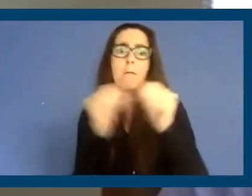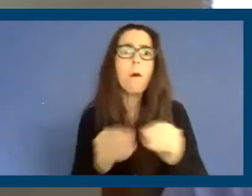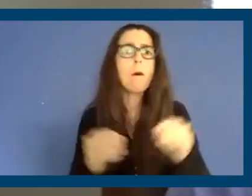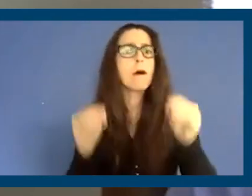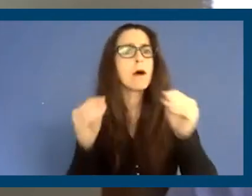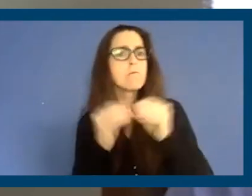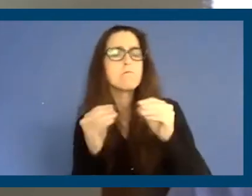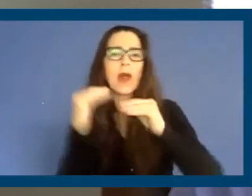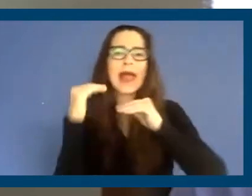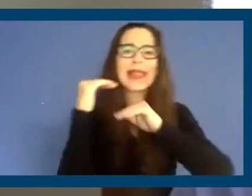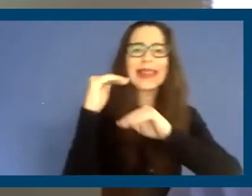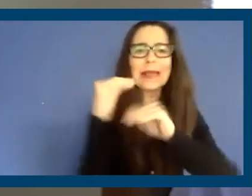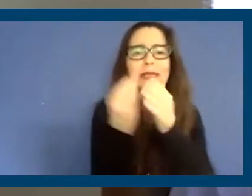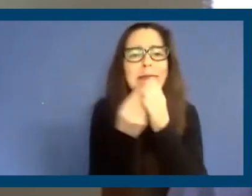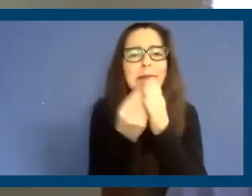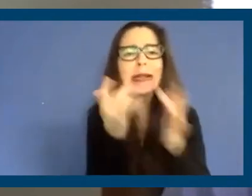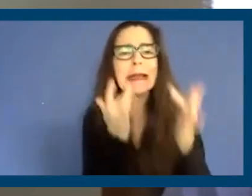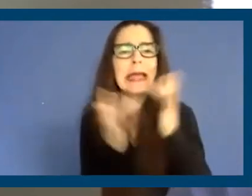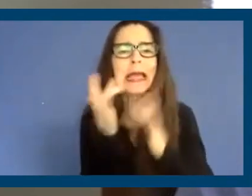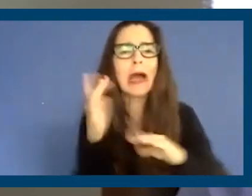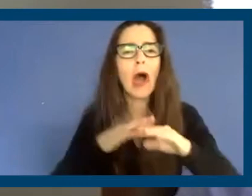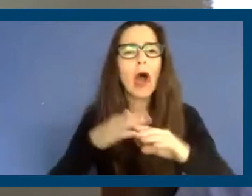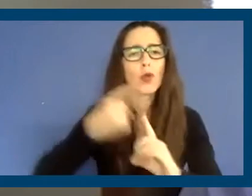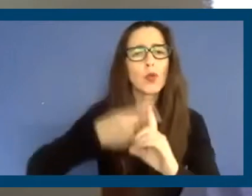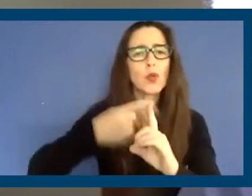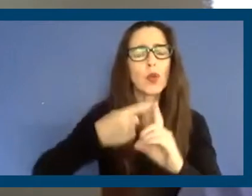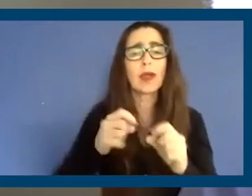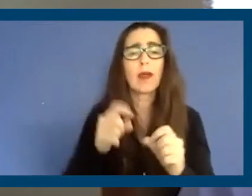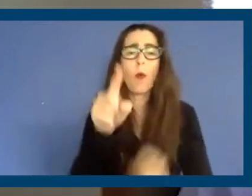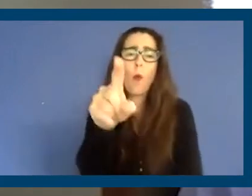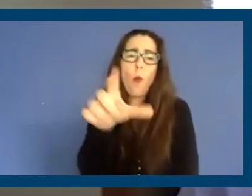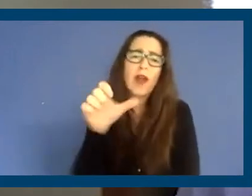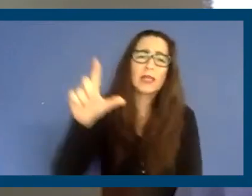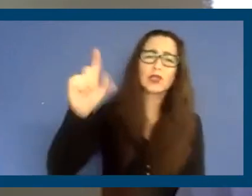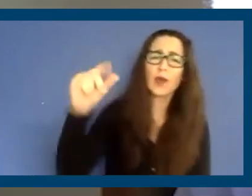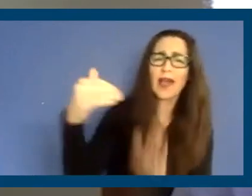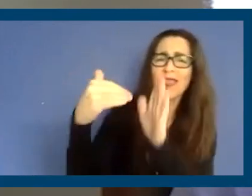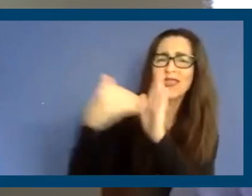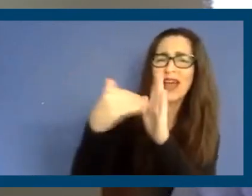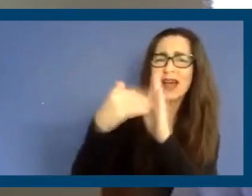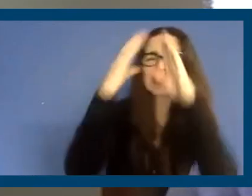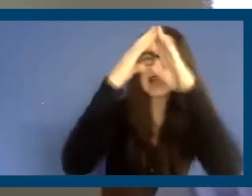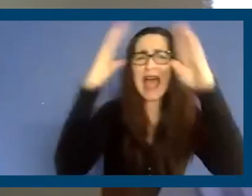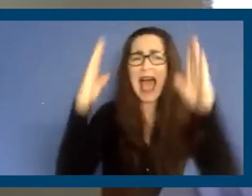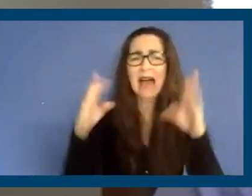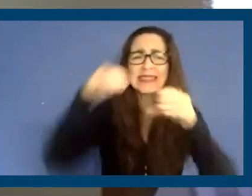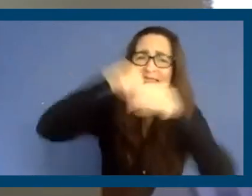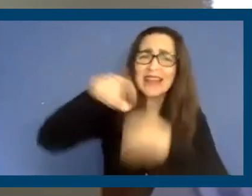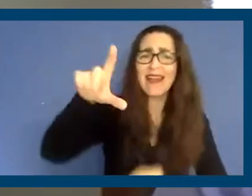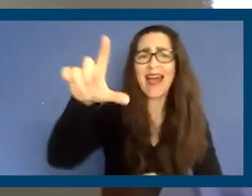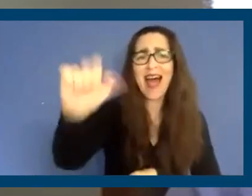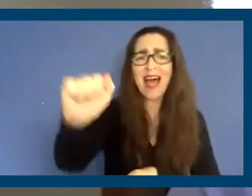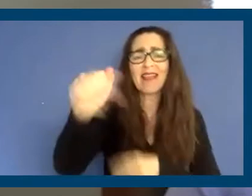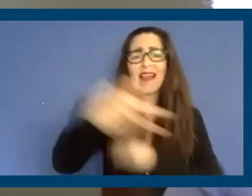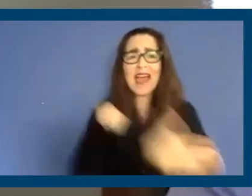limited amount of funds on rent. And we have over 120,000 households in LA County that are at risk